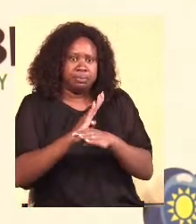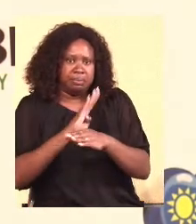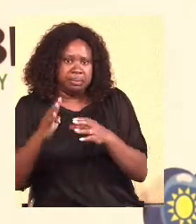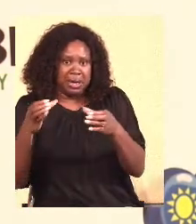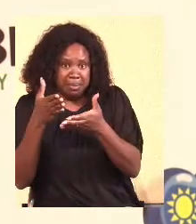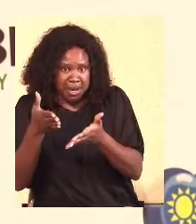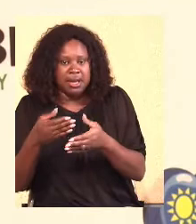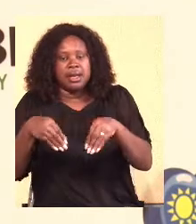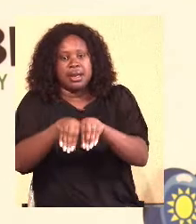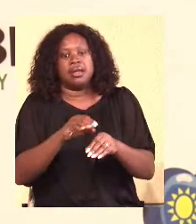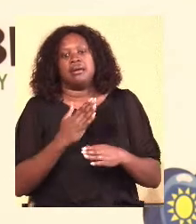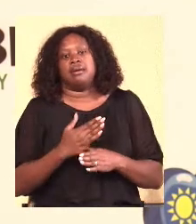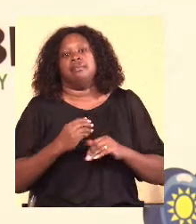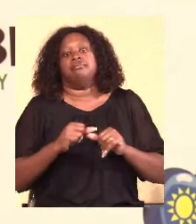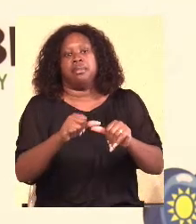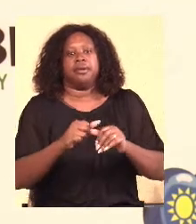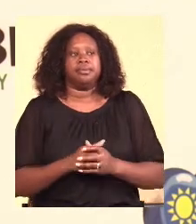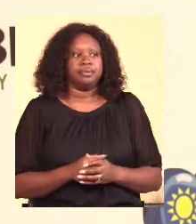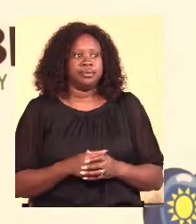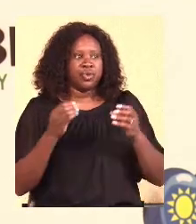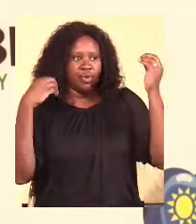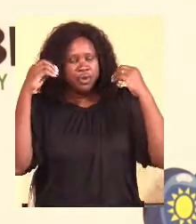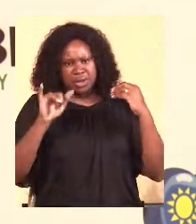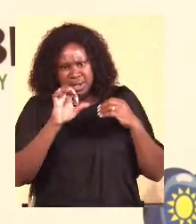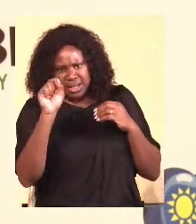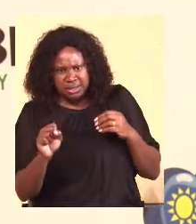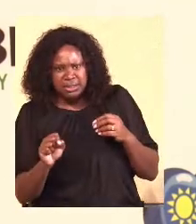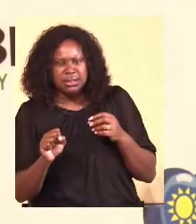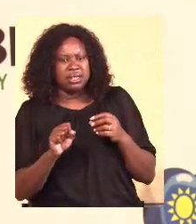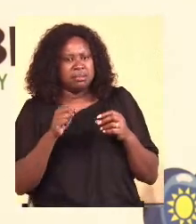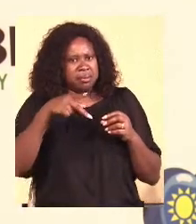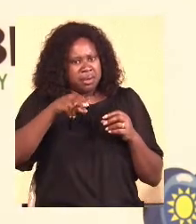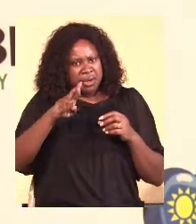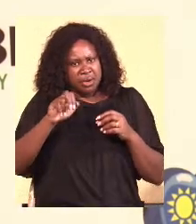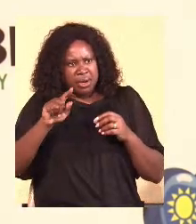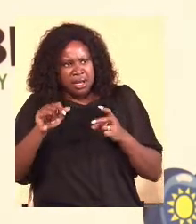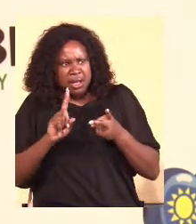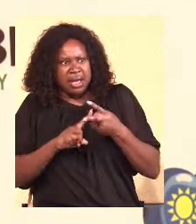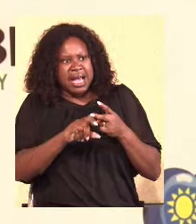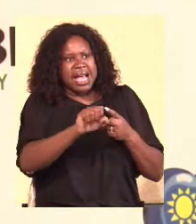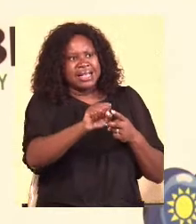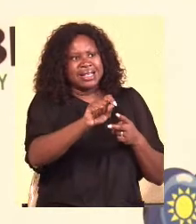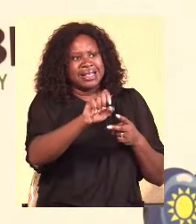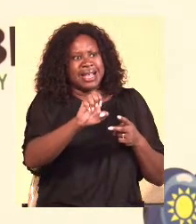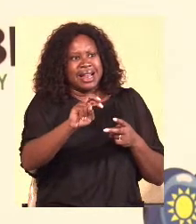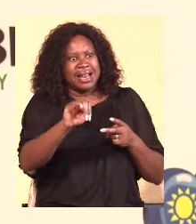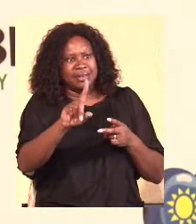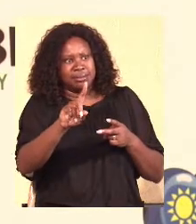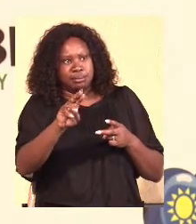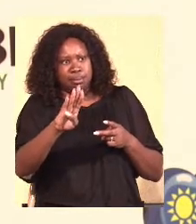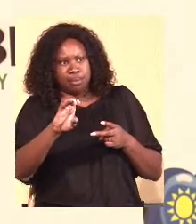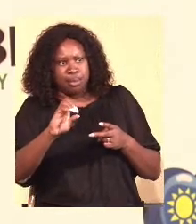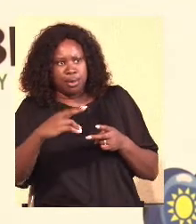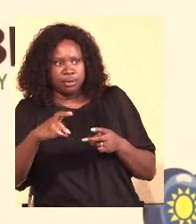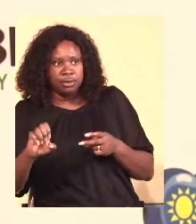that business. University of Stellenbosch or University of Pretoria have similar companies that are doing different kinds of things. In